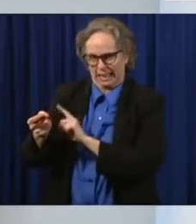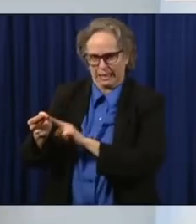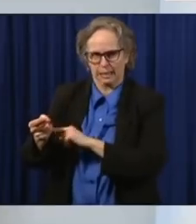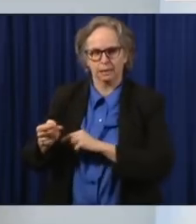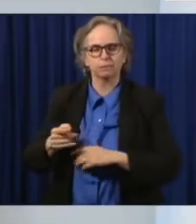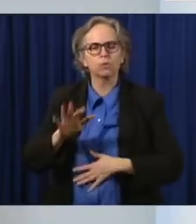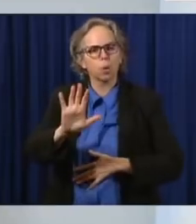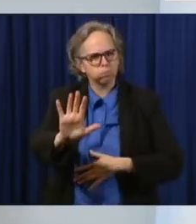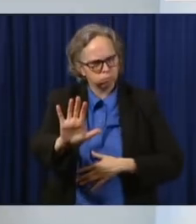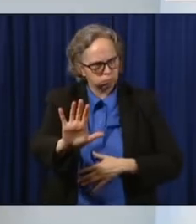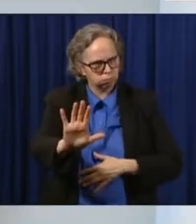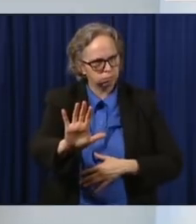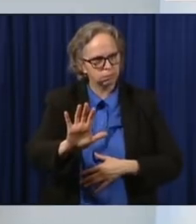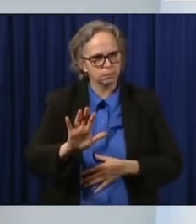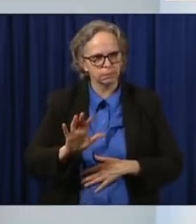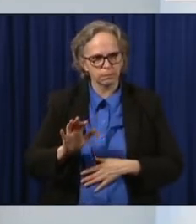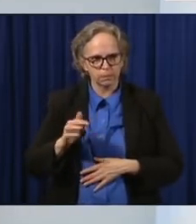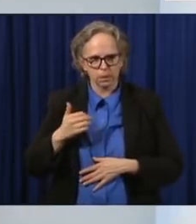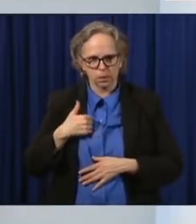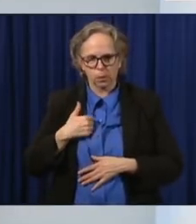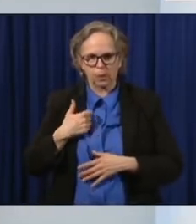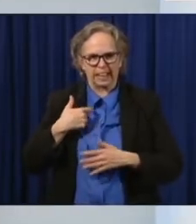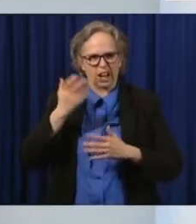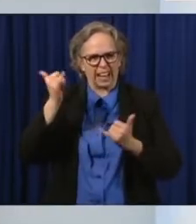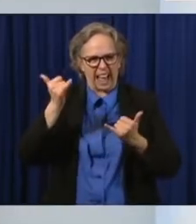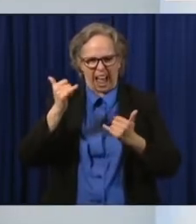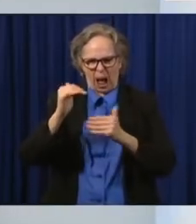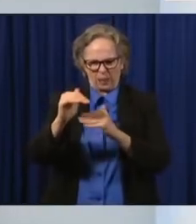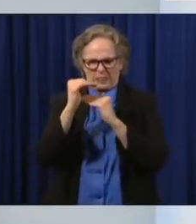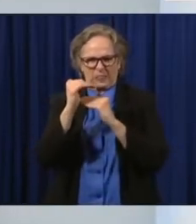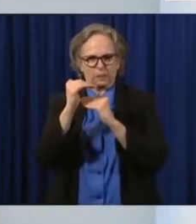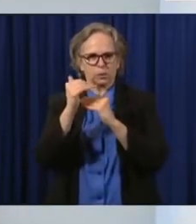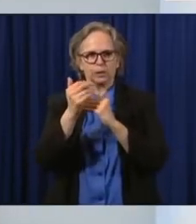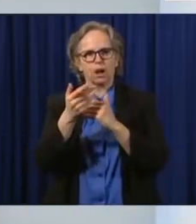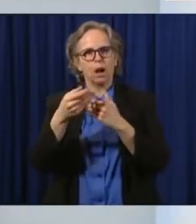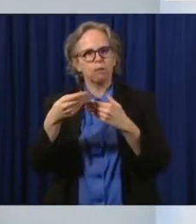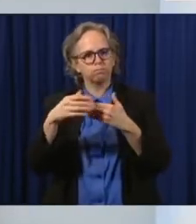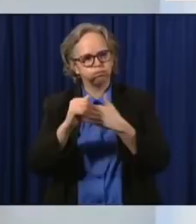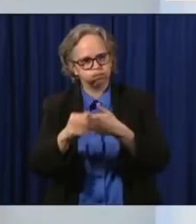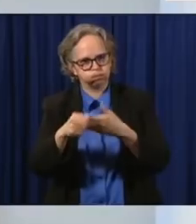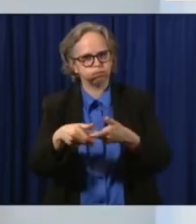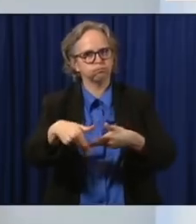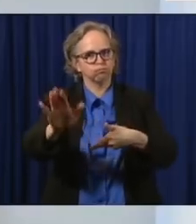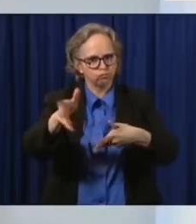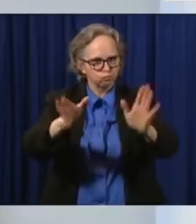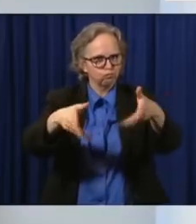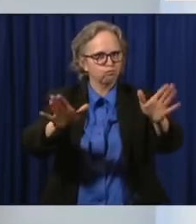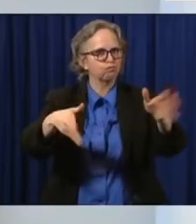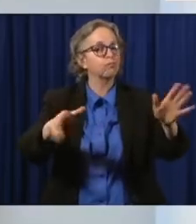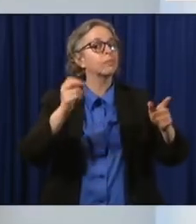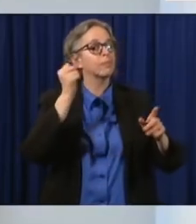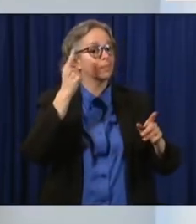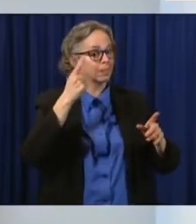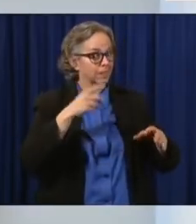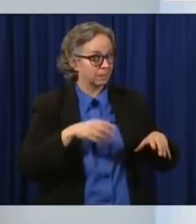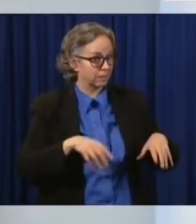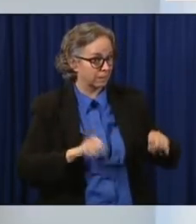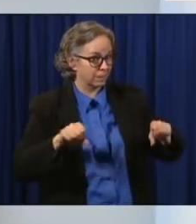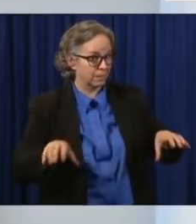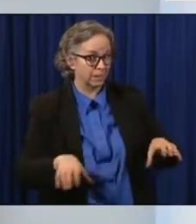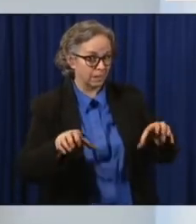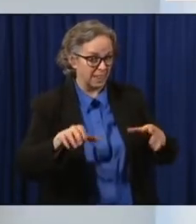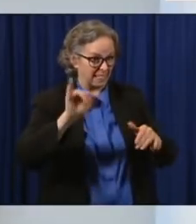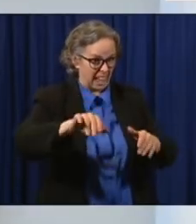But as we resume these activities, the success of this phase, the true success of this